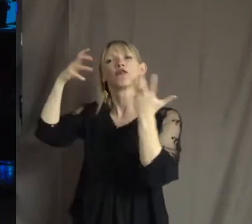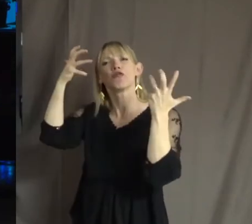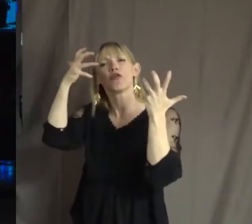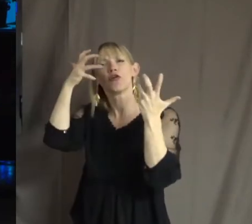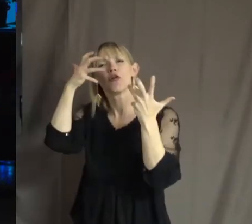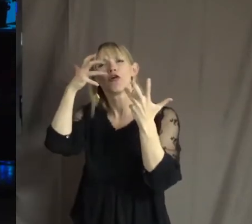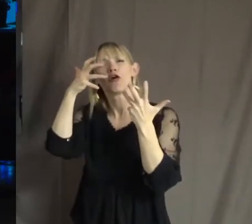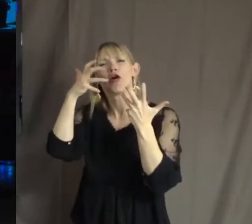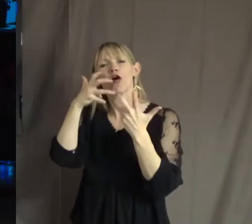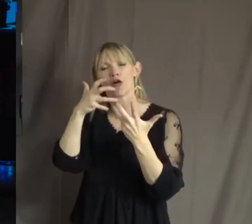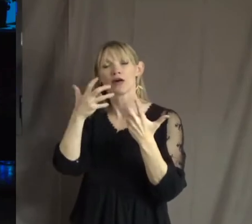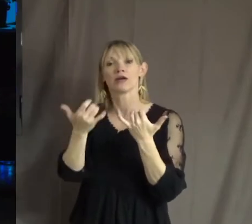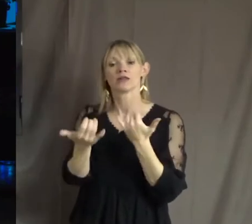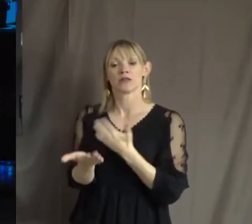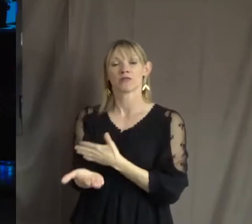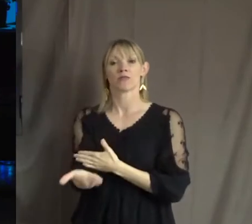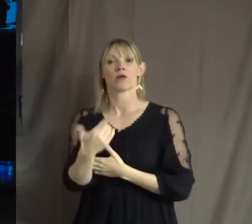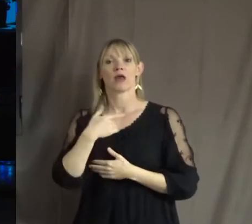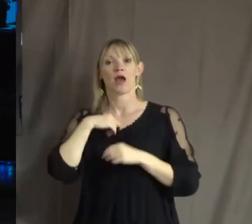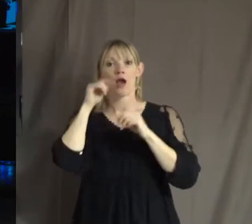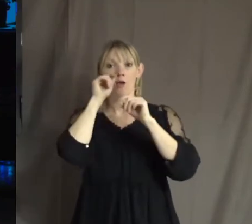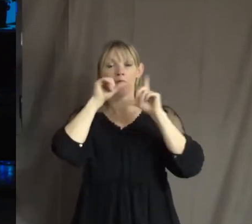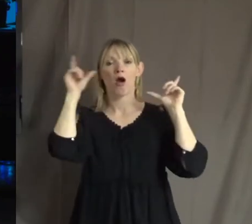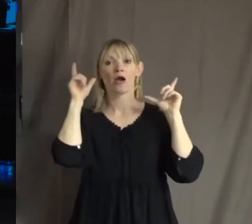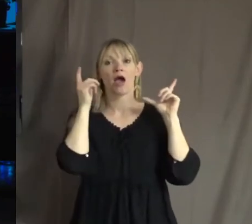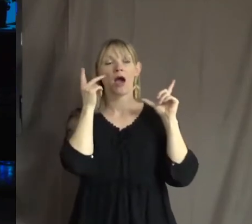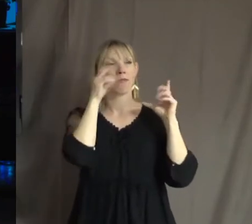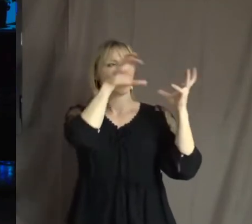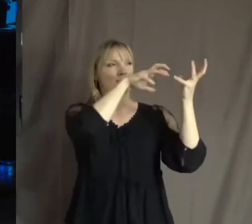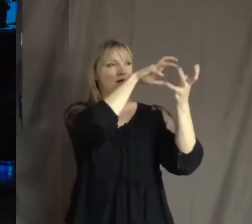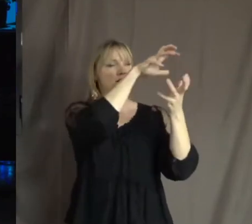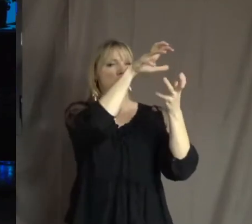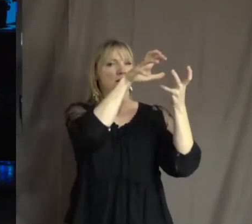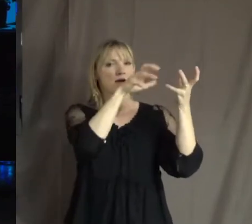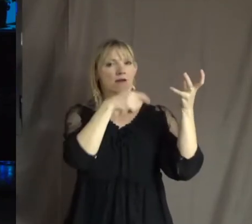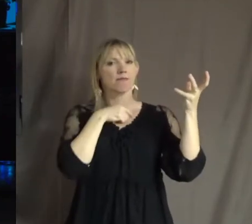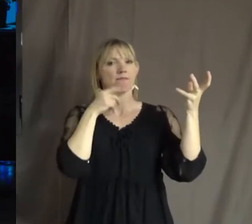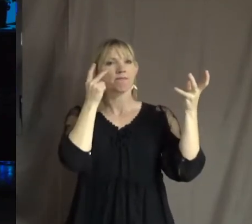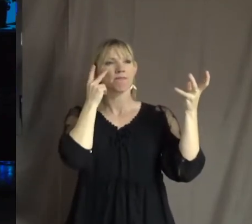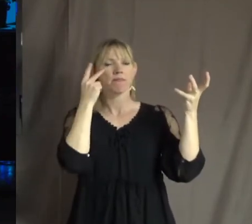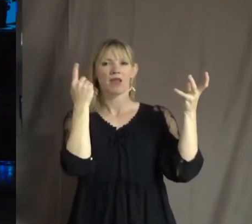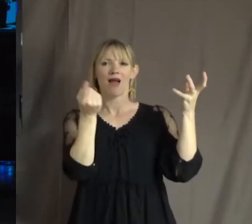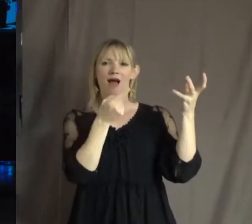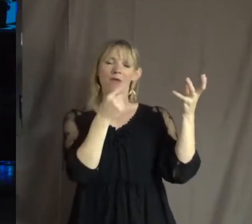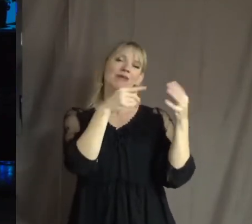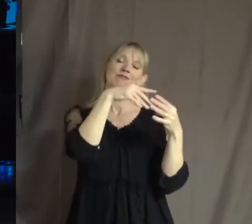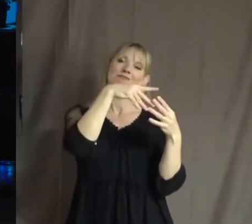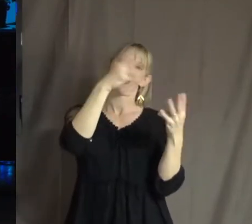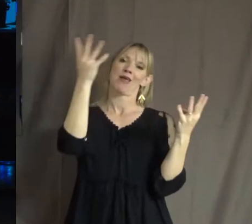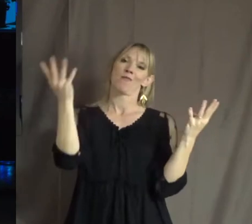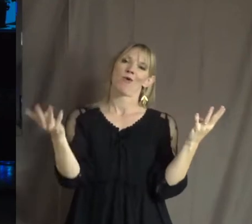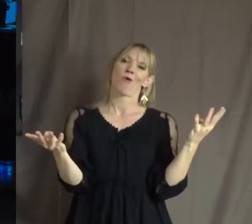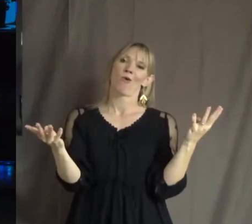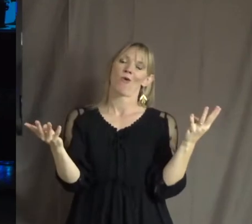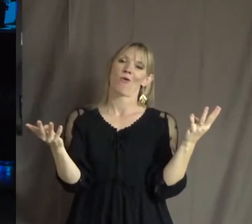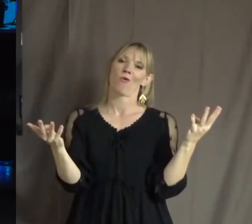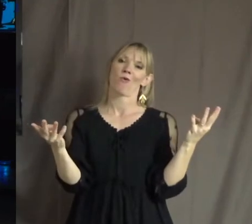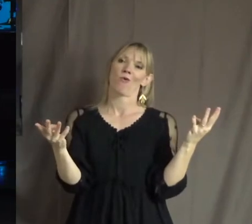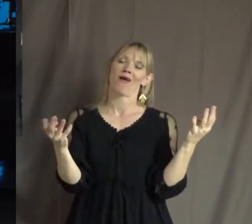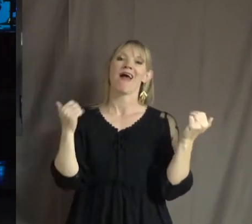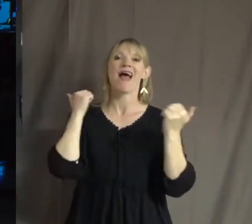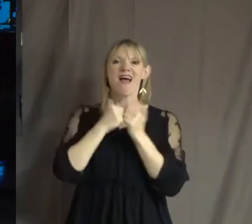really foggy at my house, I thought about there's always a rainbow behind every dark